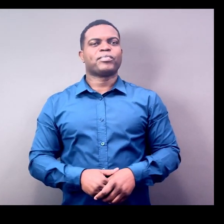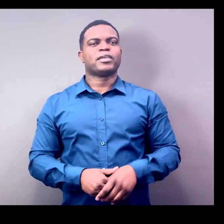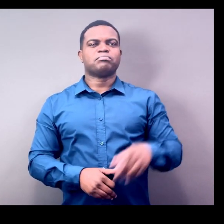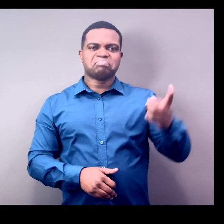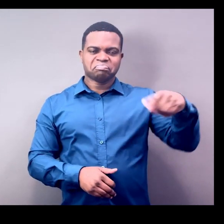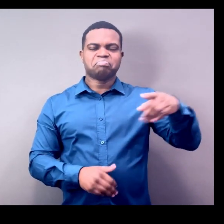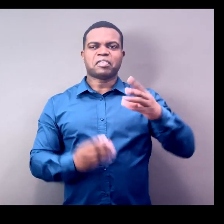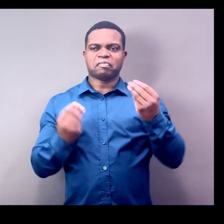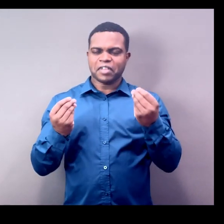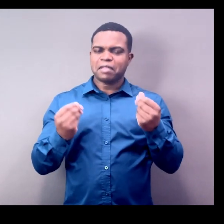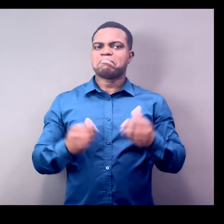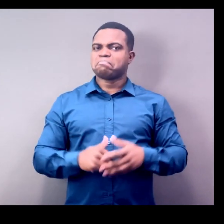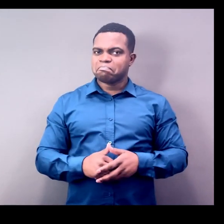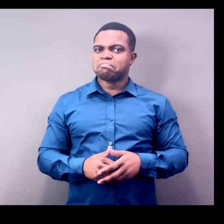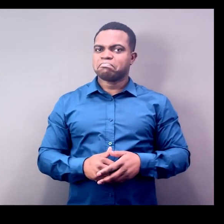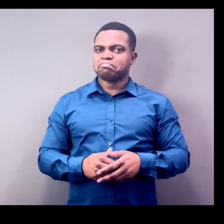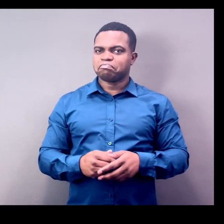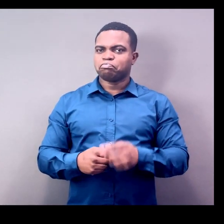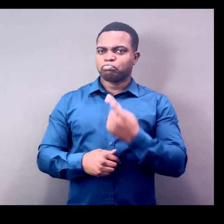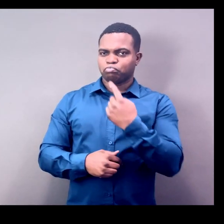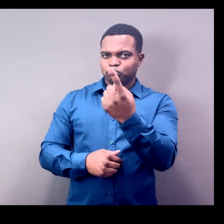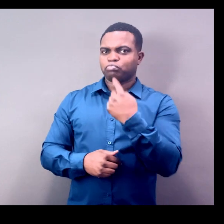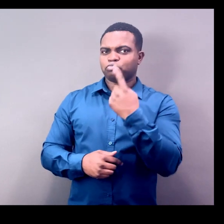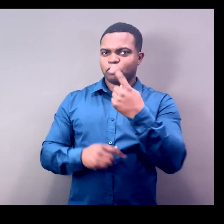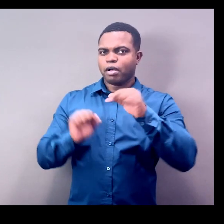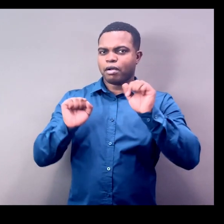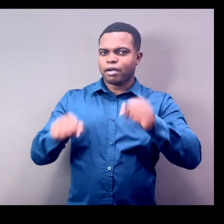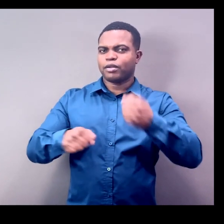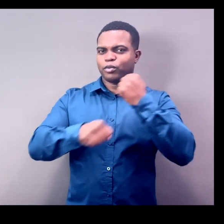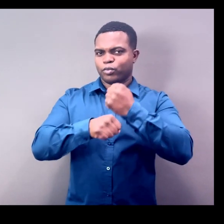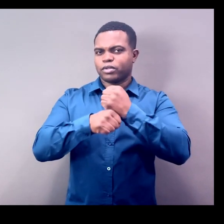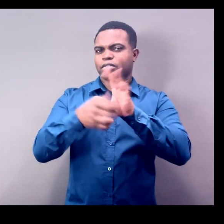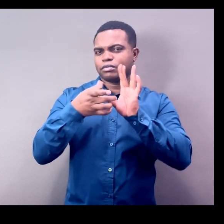readiness to work with you. They will be able to